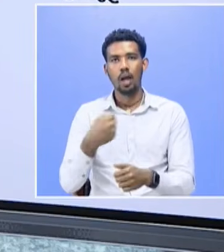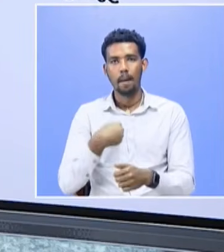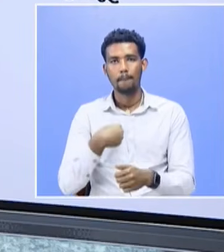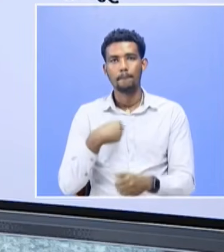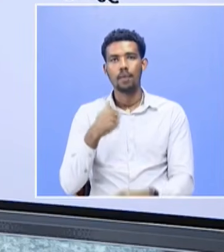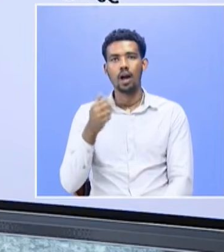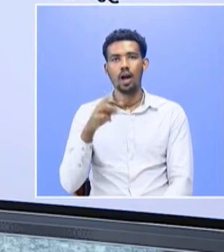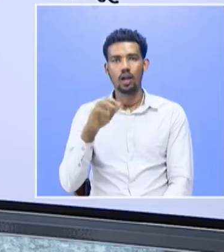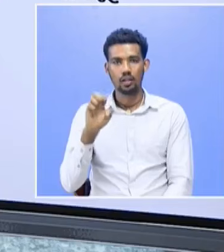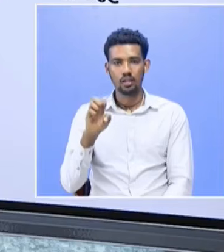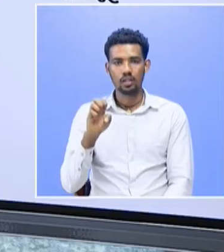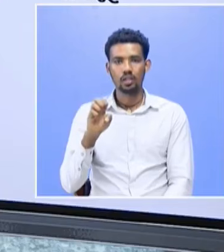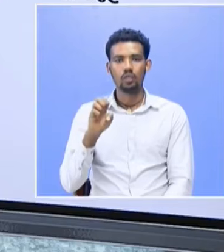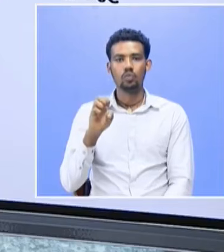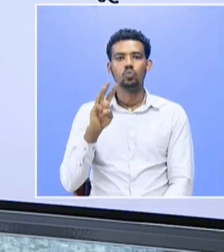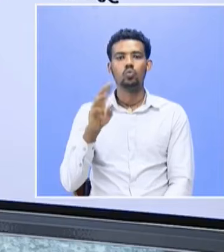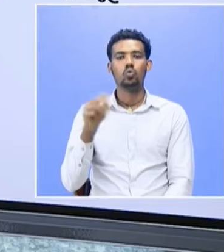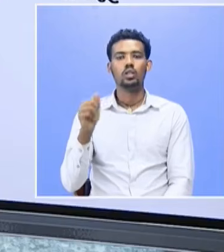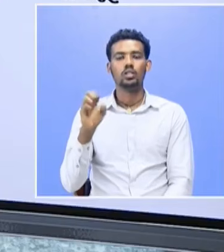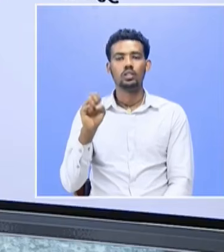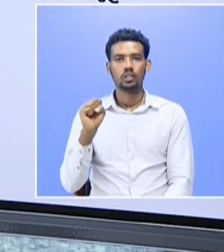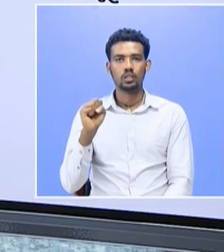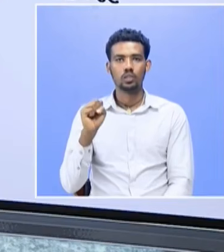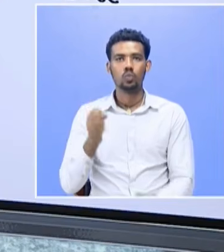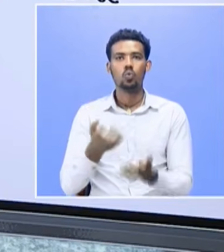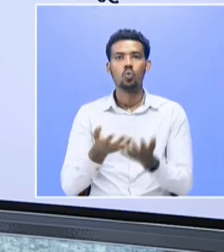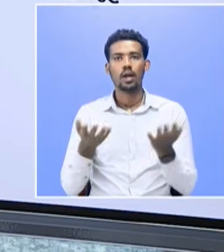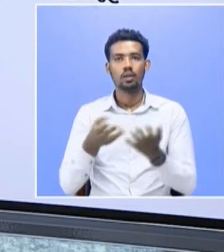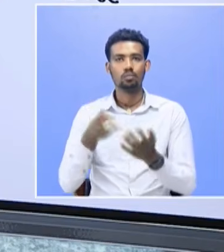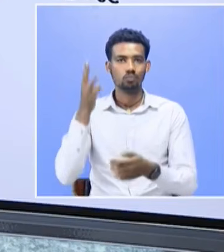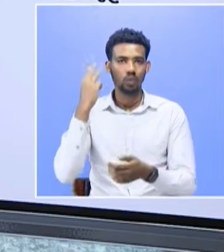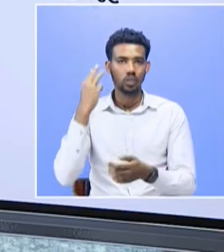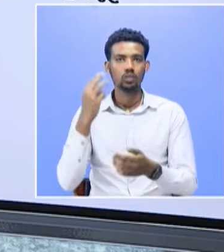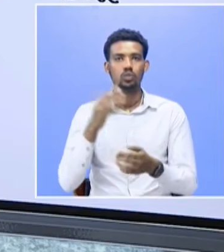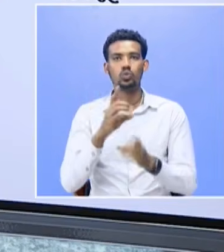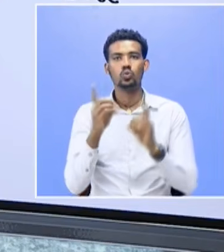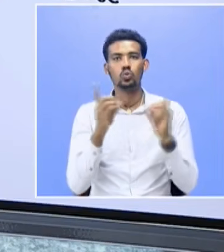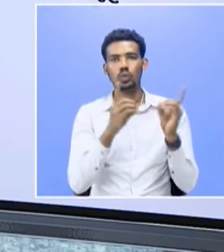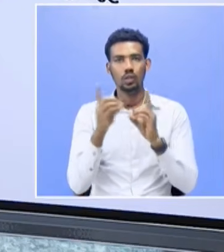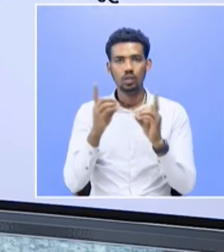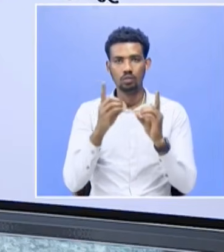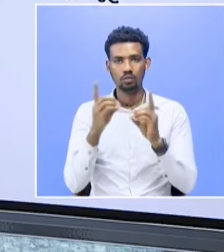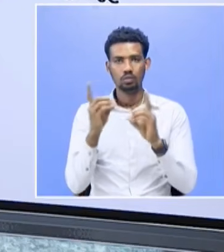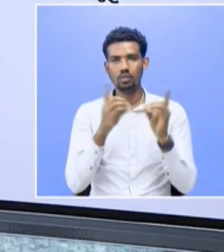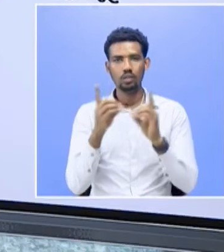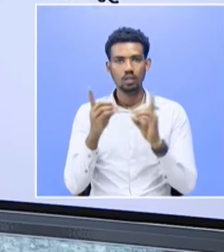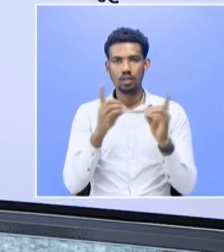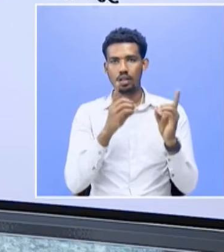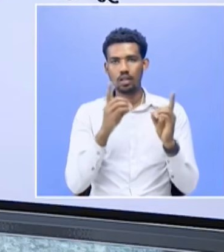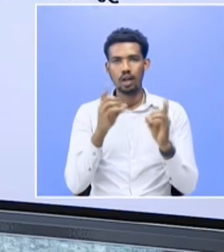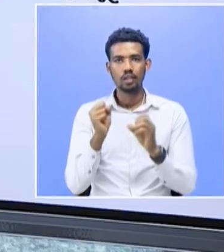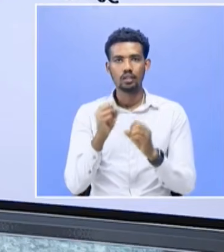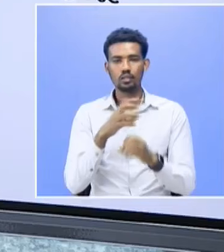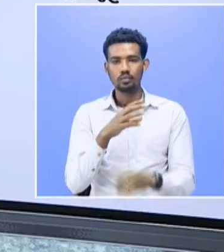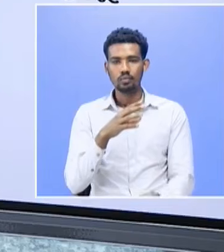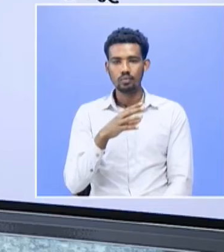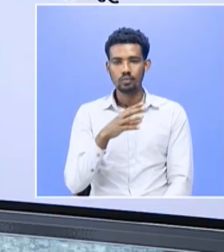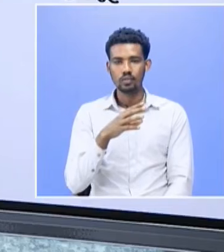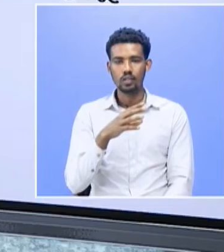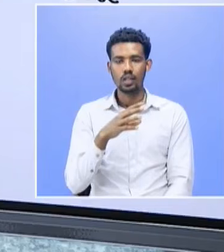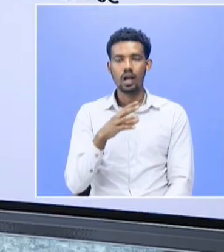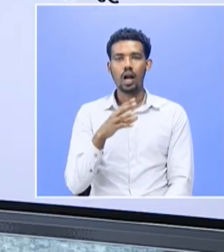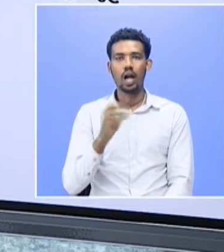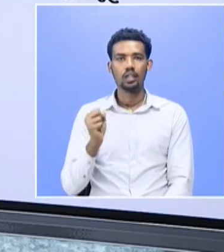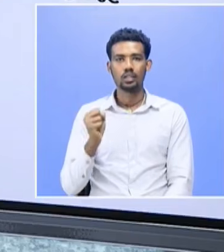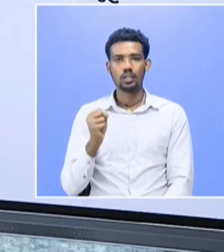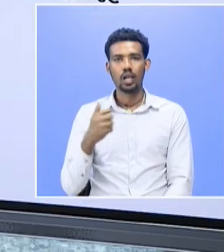are, was, were, do, does, and also